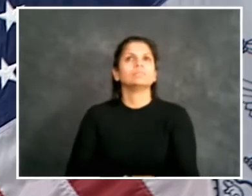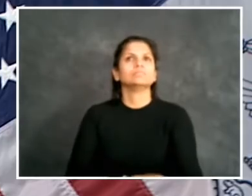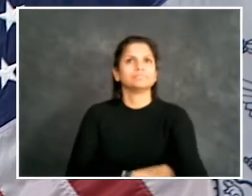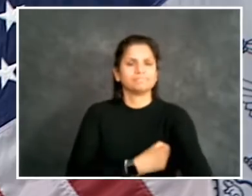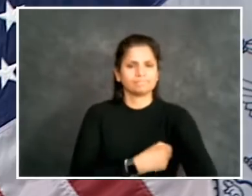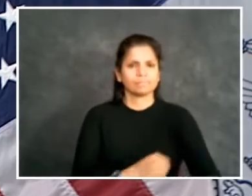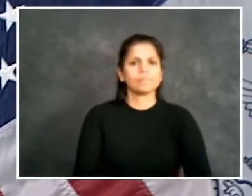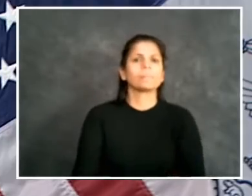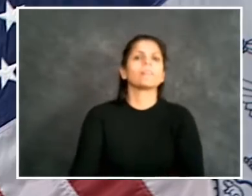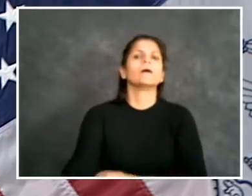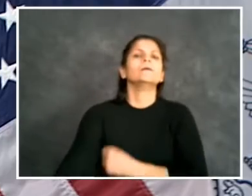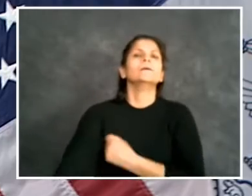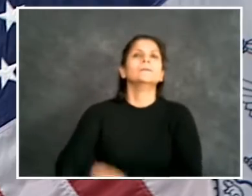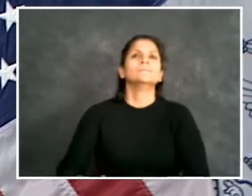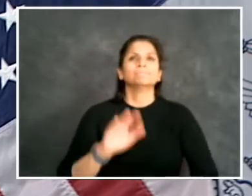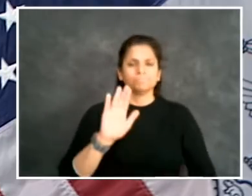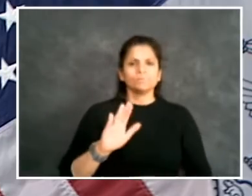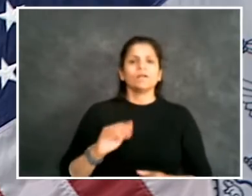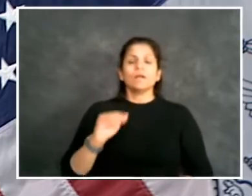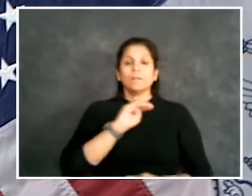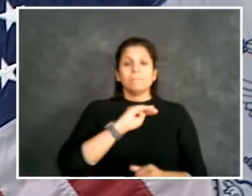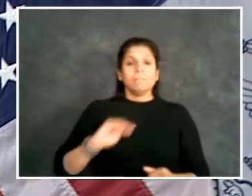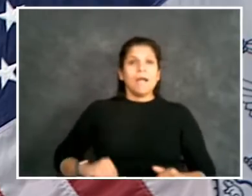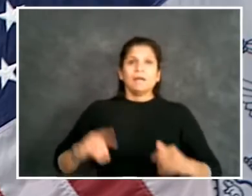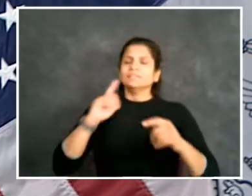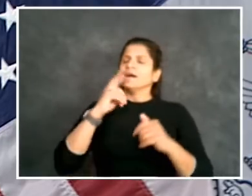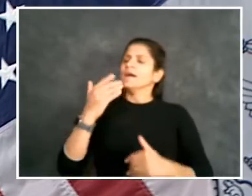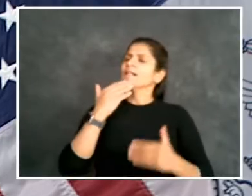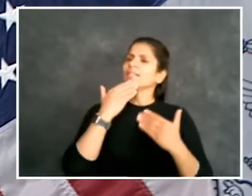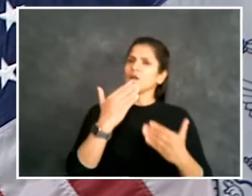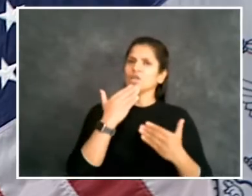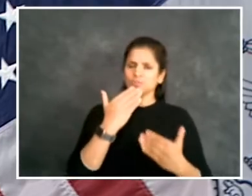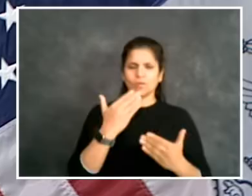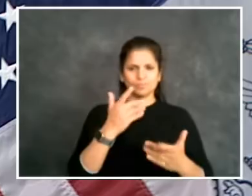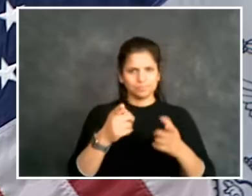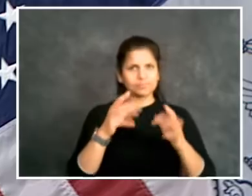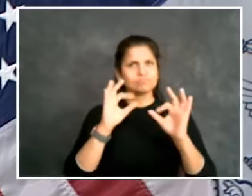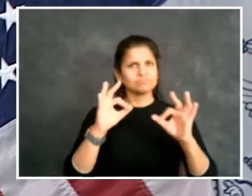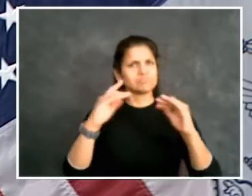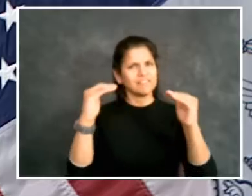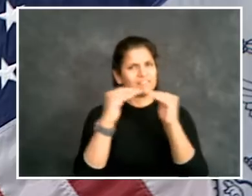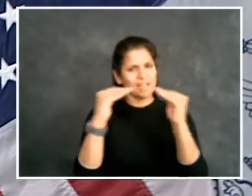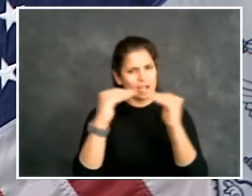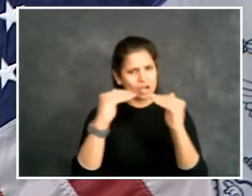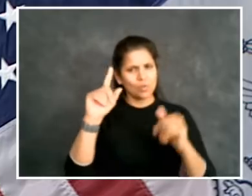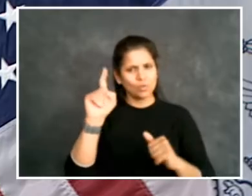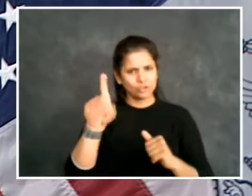Henry, very fair, good question, very real world question. I appreciate that.